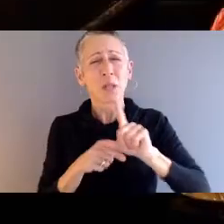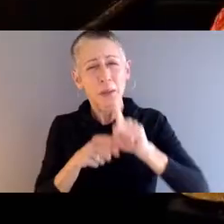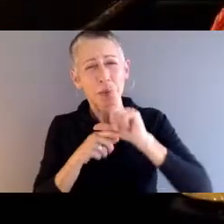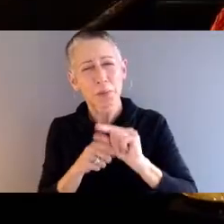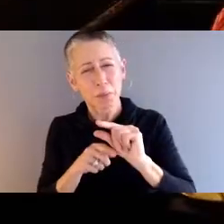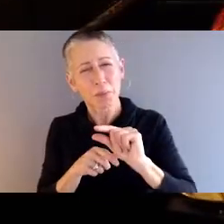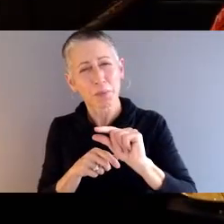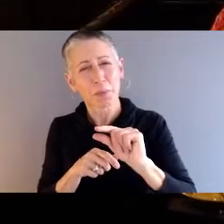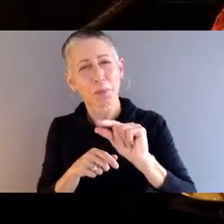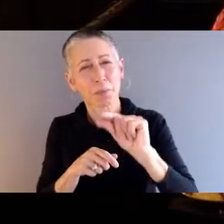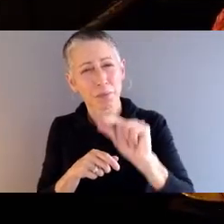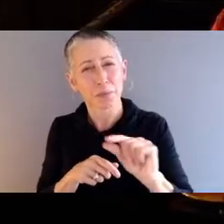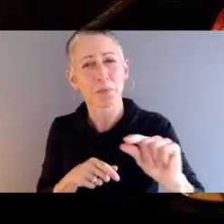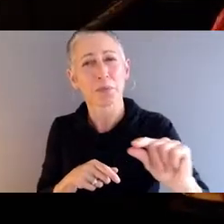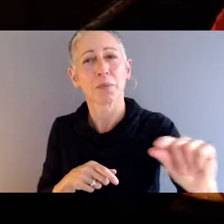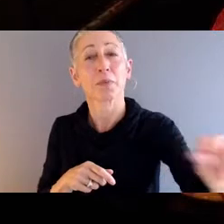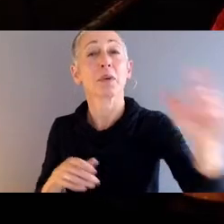ride. Let's take the